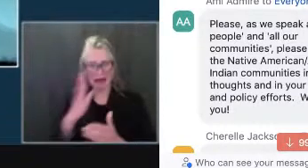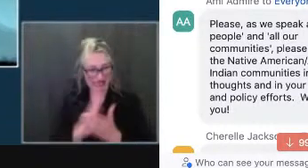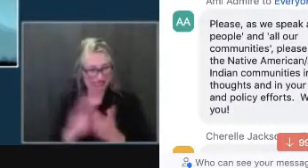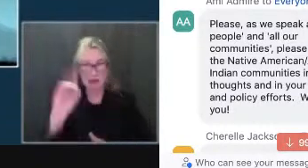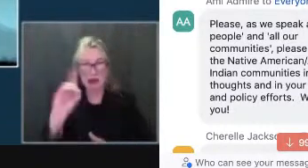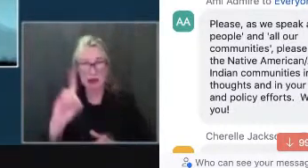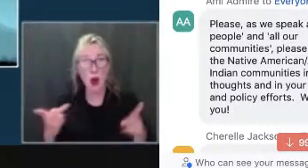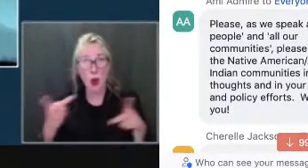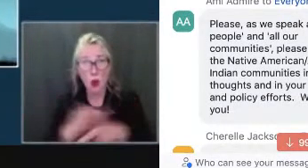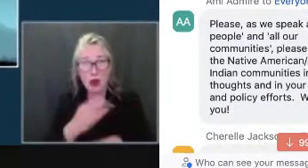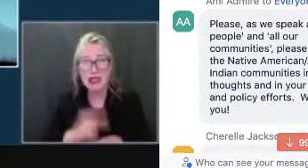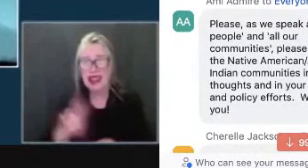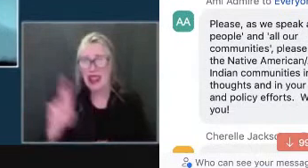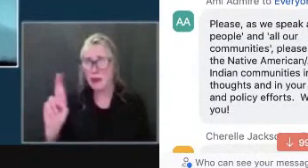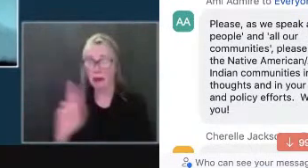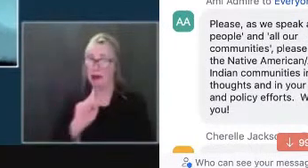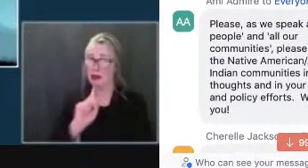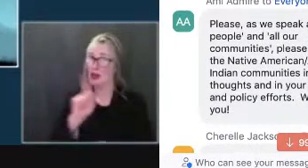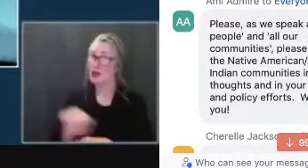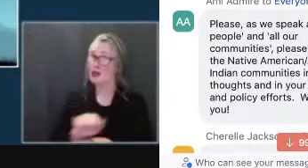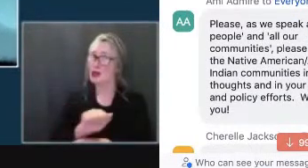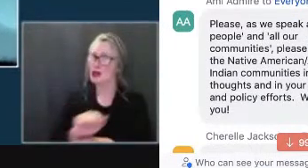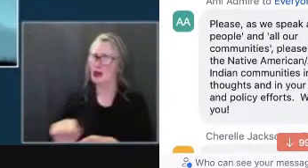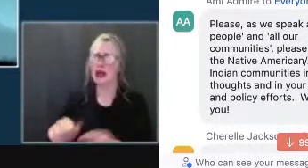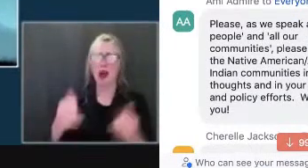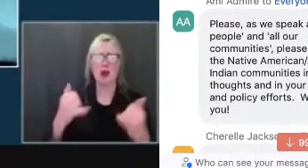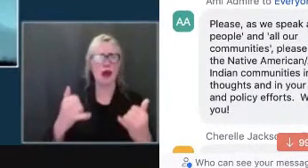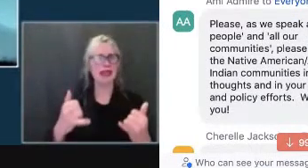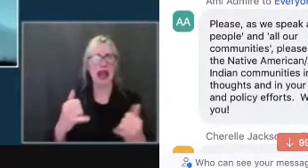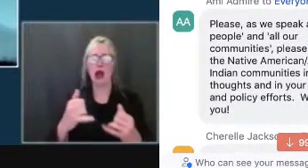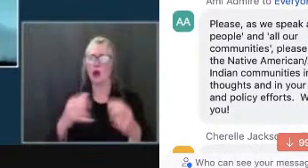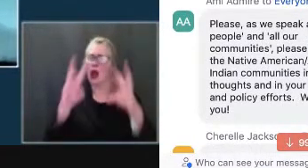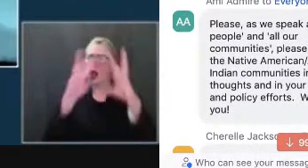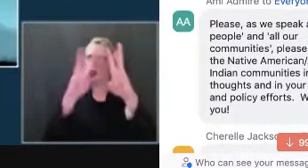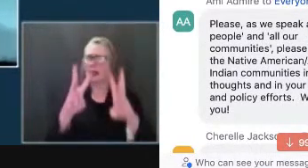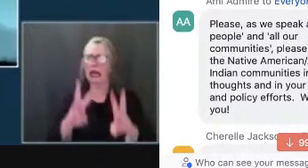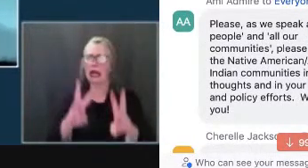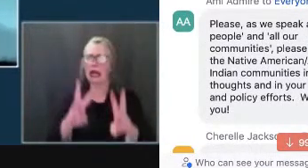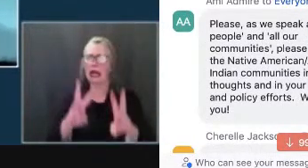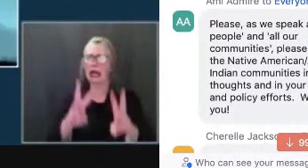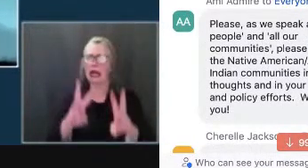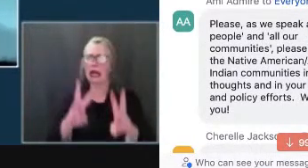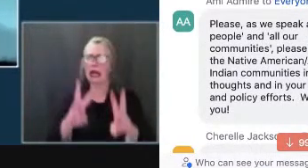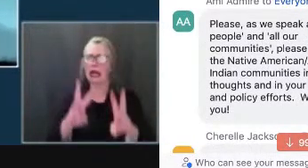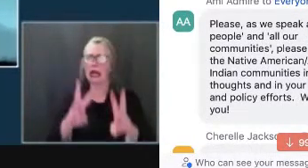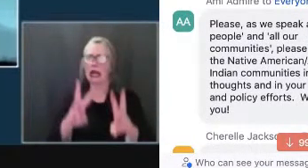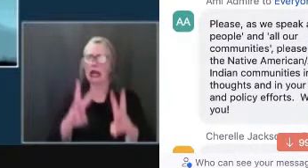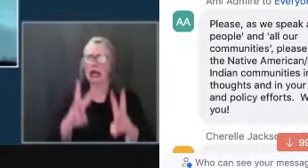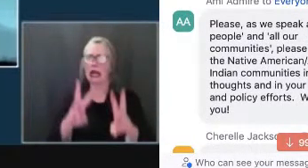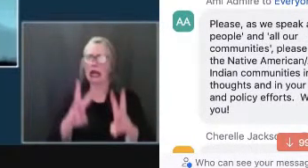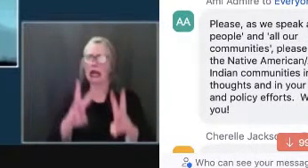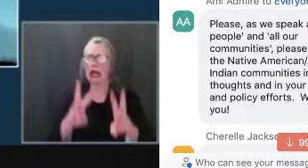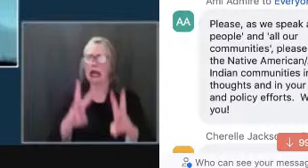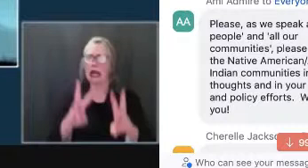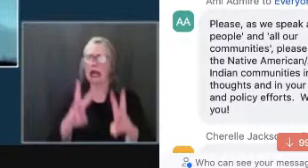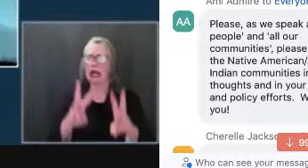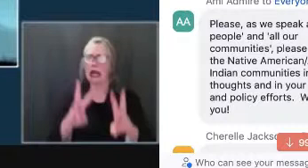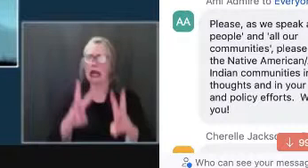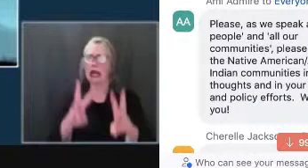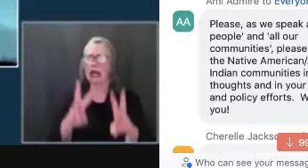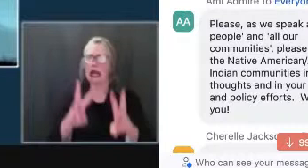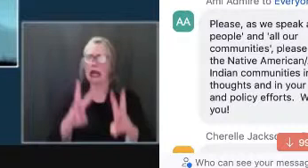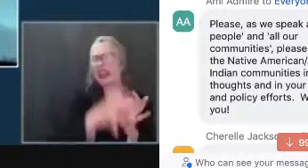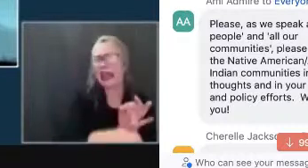say, climate delayers at this point in time are more dangerous for us than climate deniers. I'm going to say that